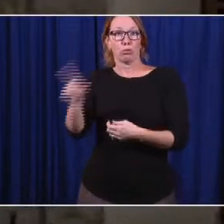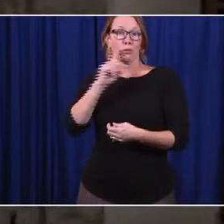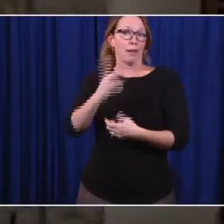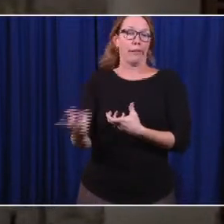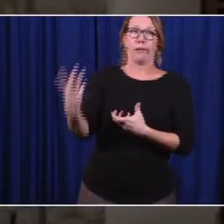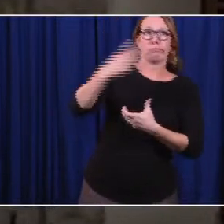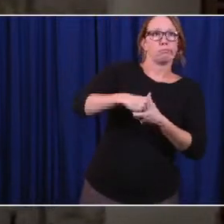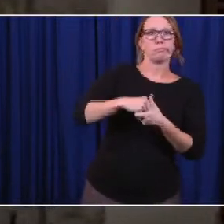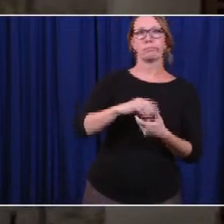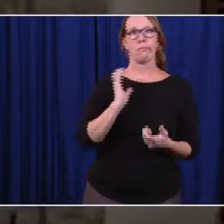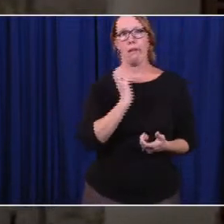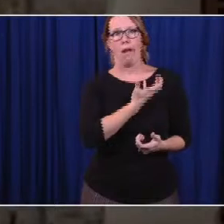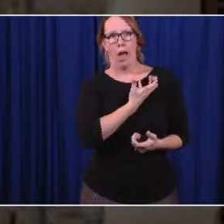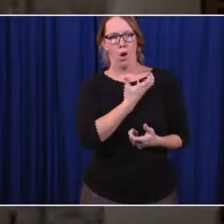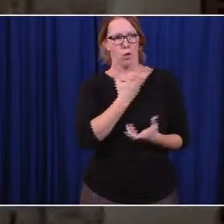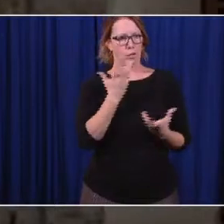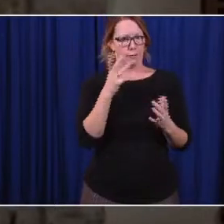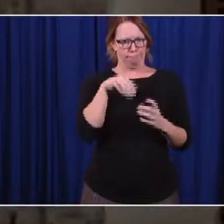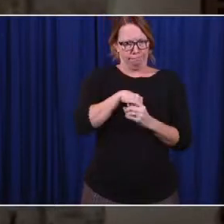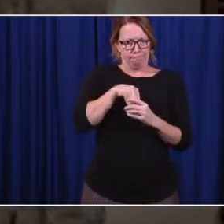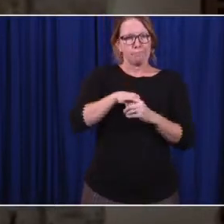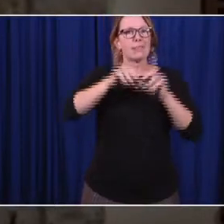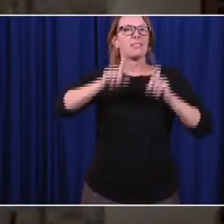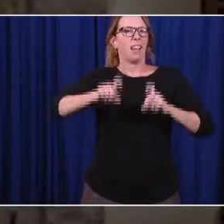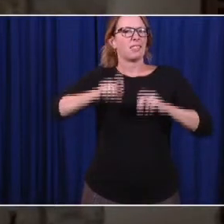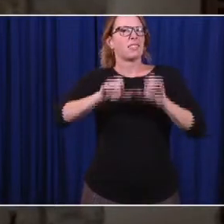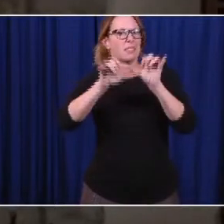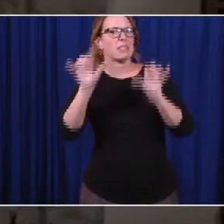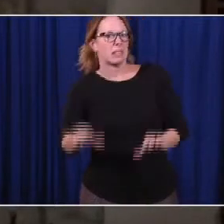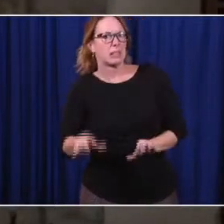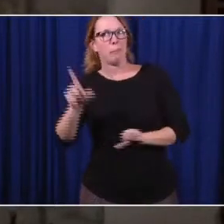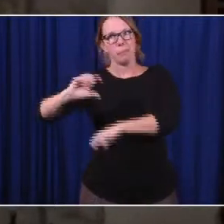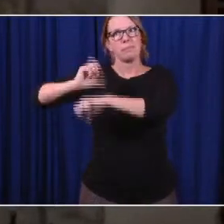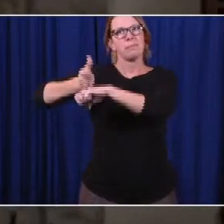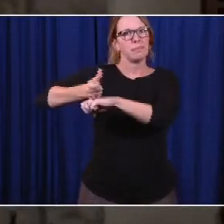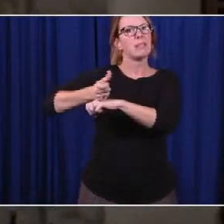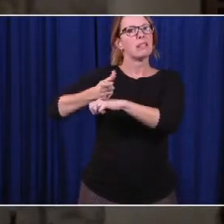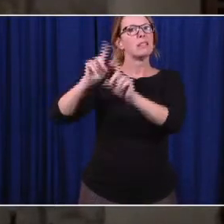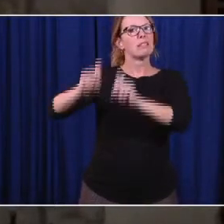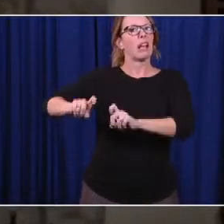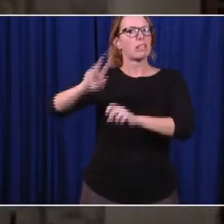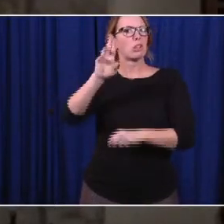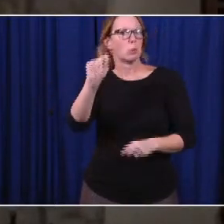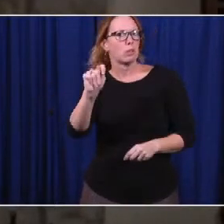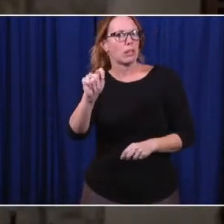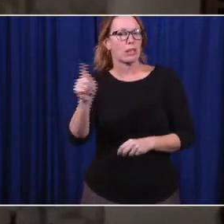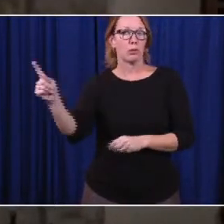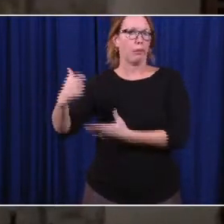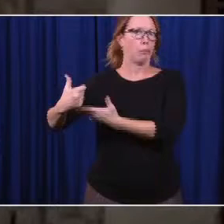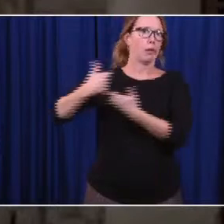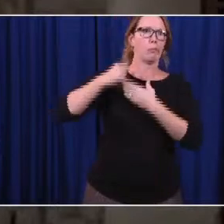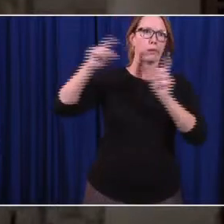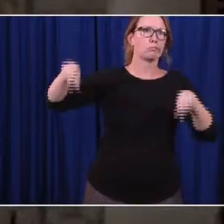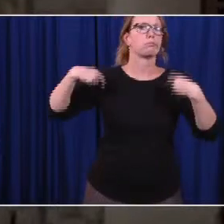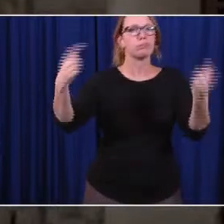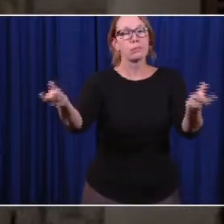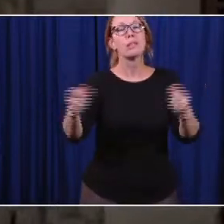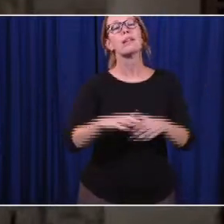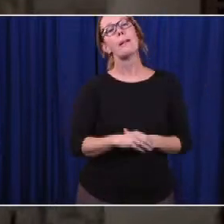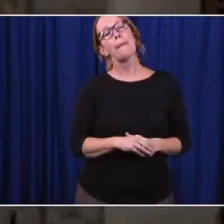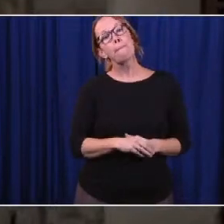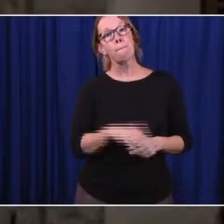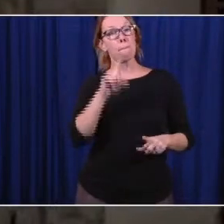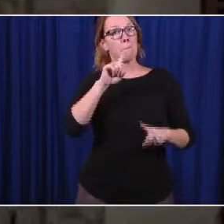our internal testing system in the state, and they've been very, very, very helpful. But every one